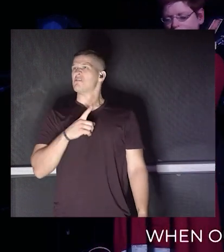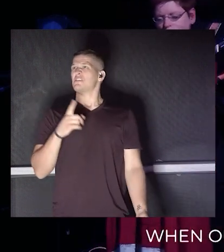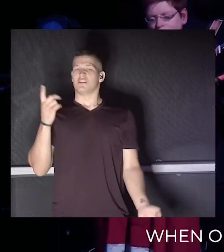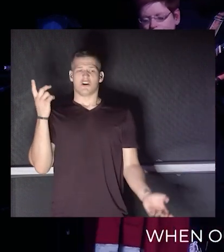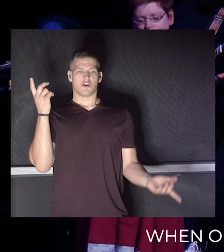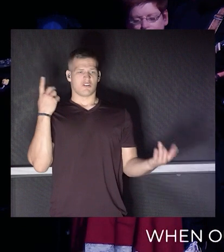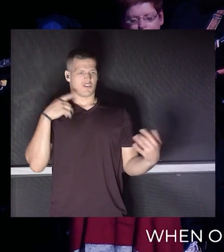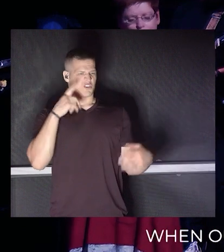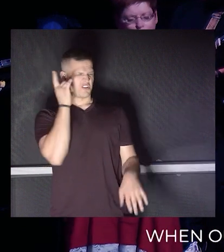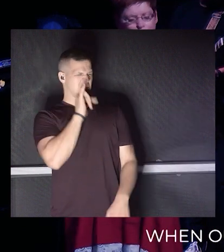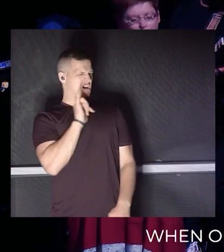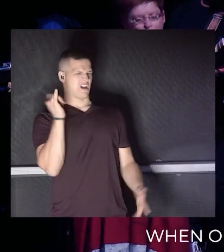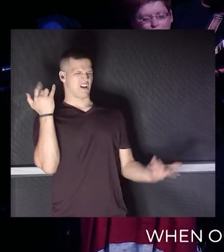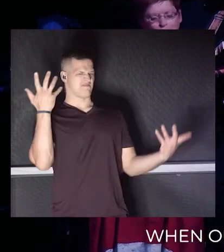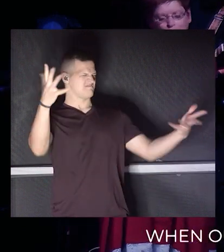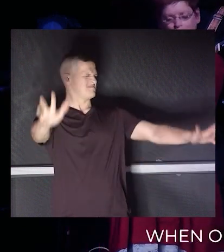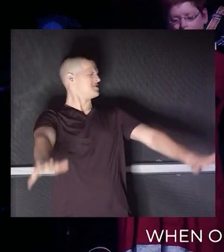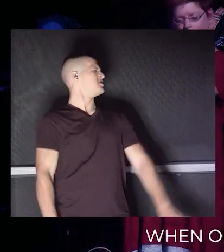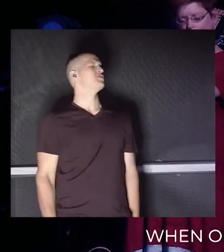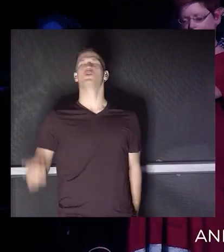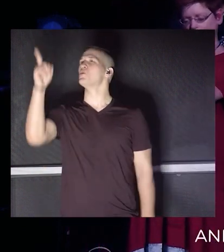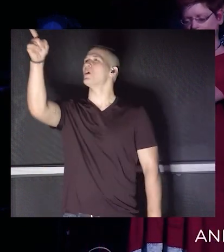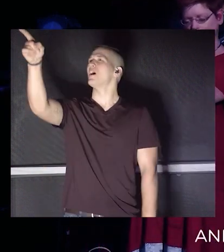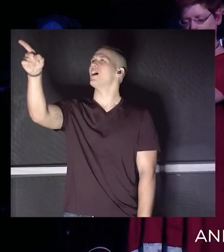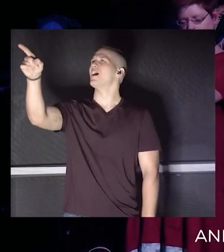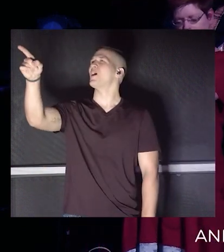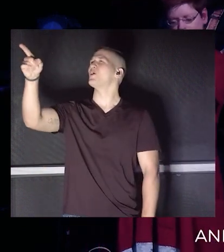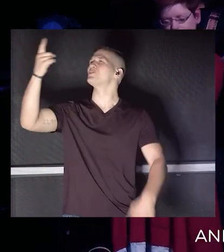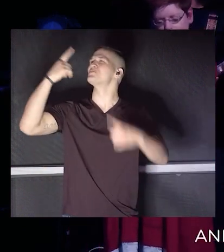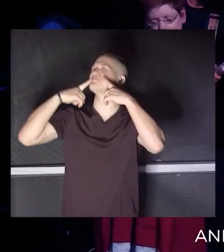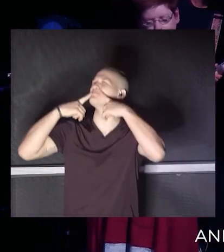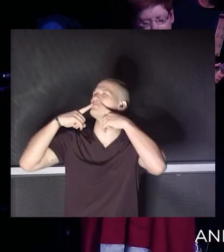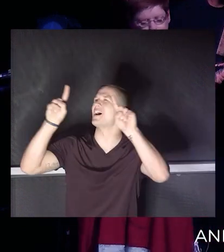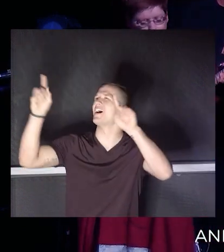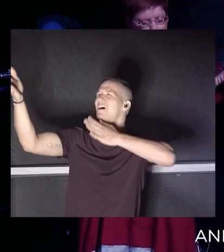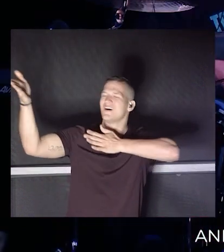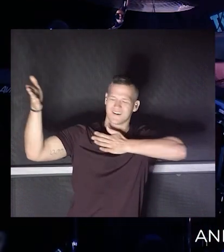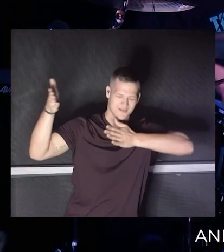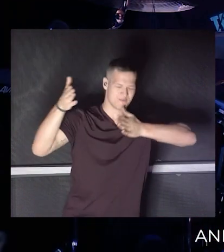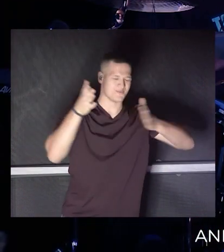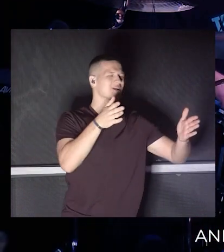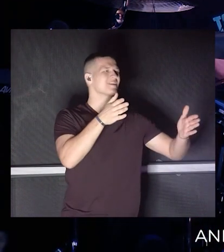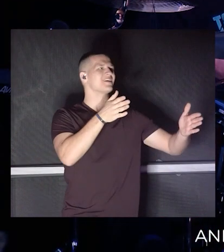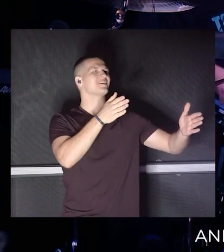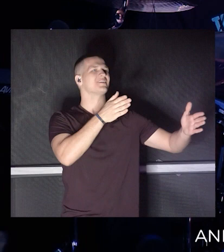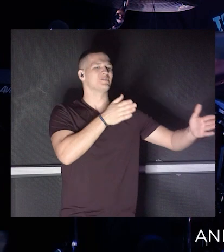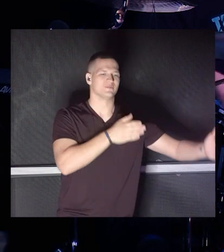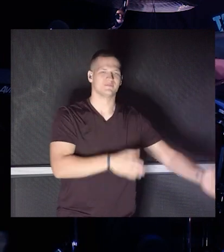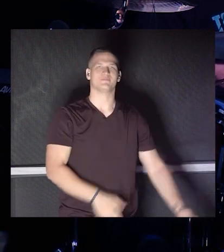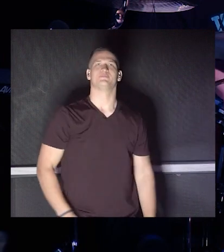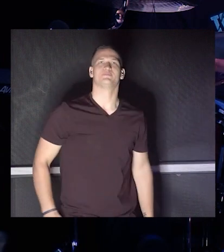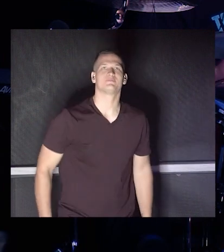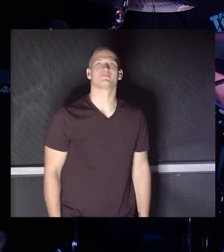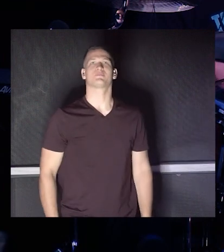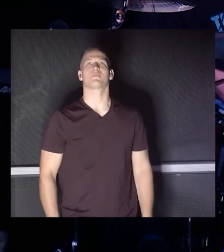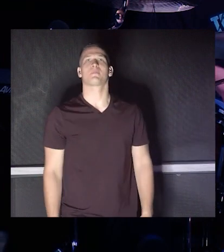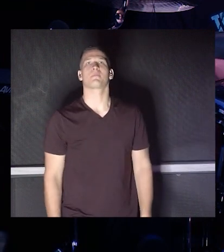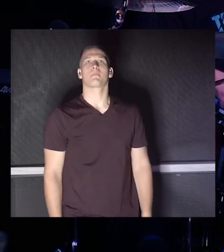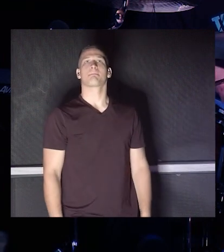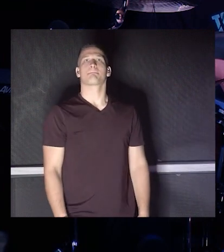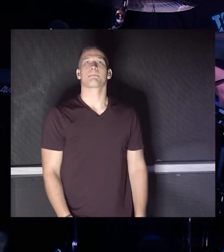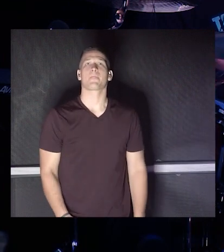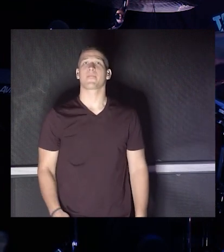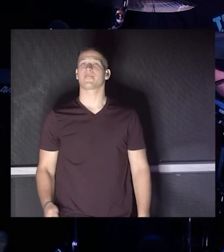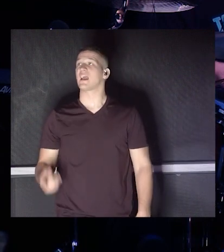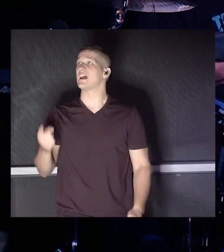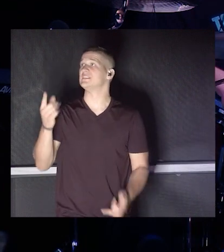When our backs were against the wall and it looked as if it was over, you, oh